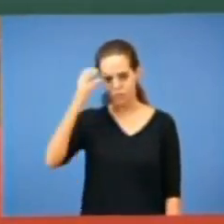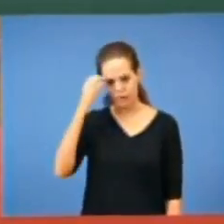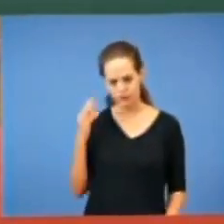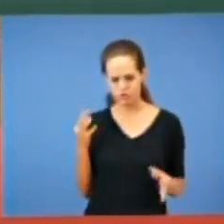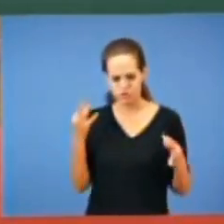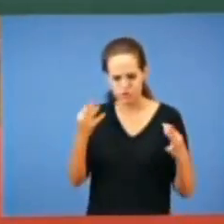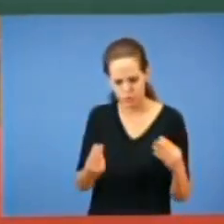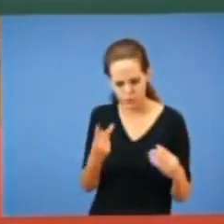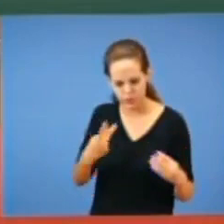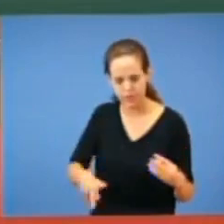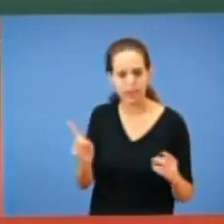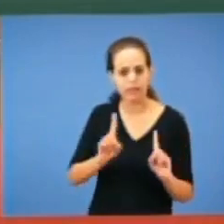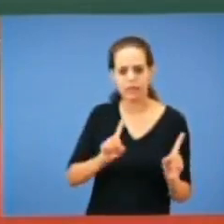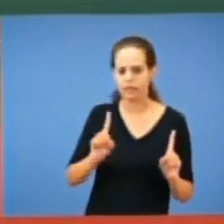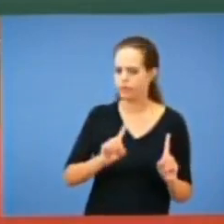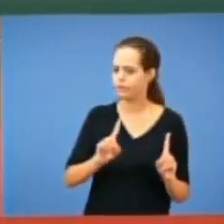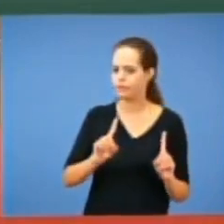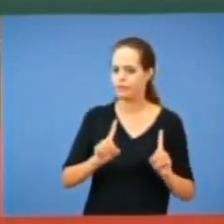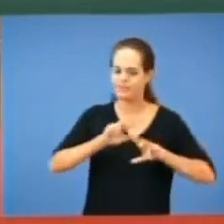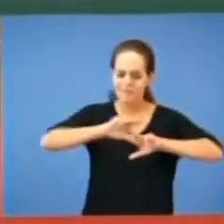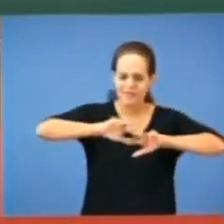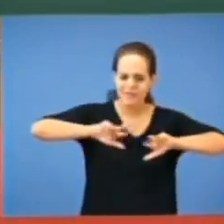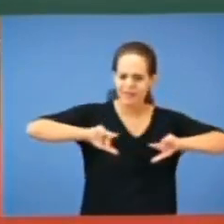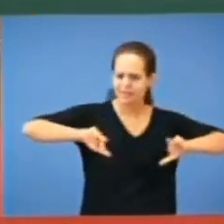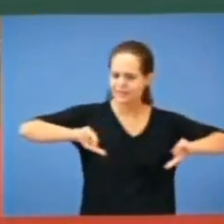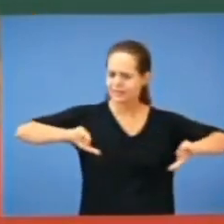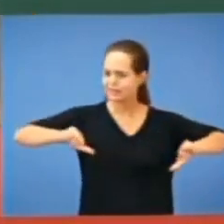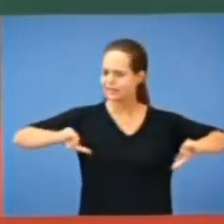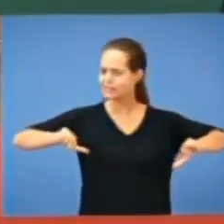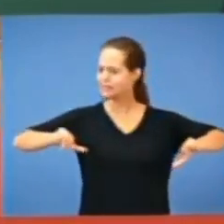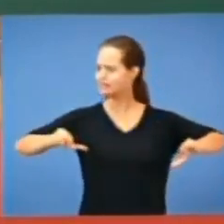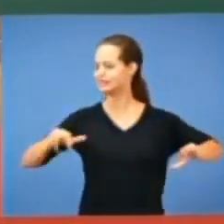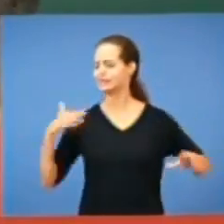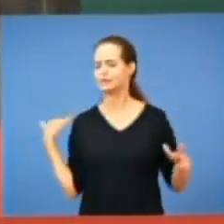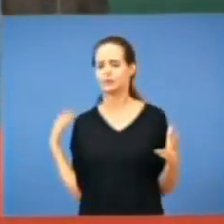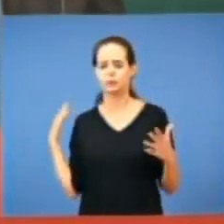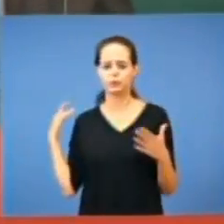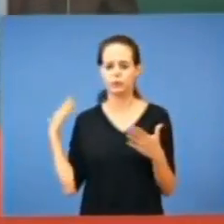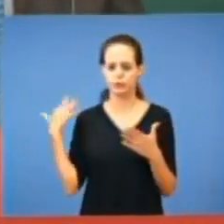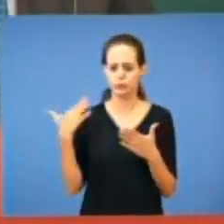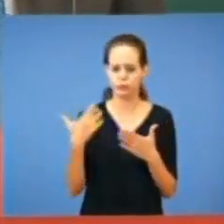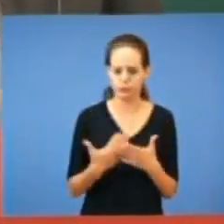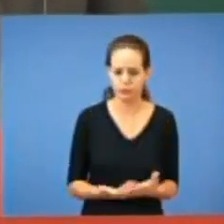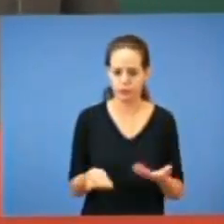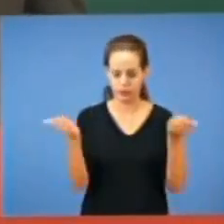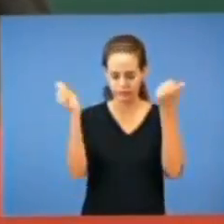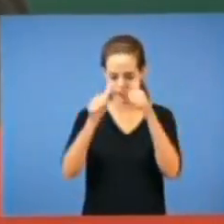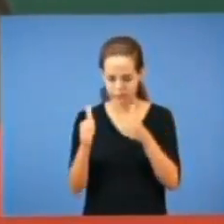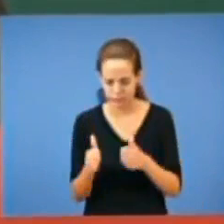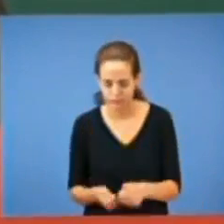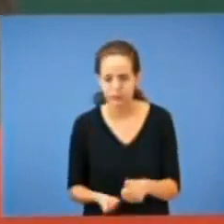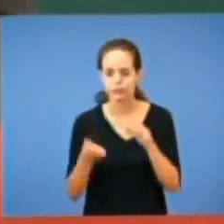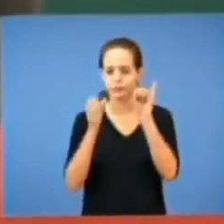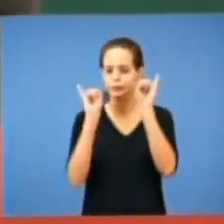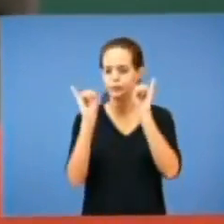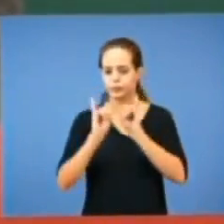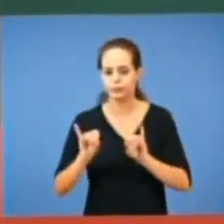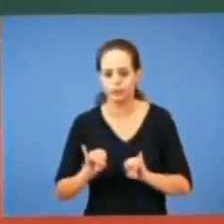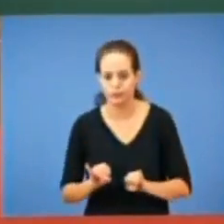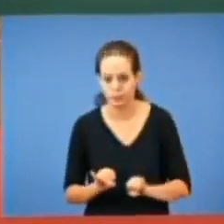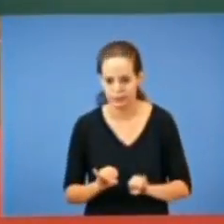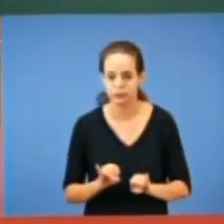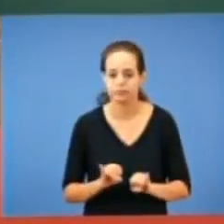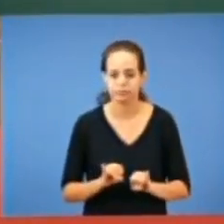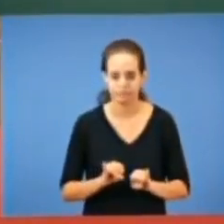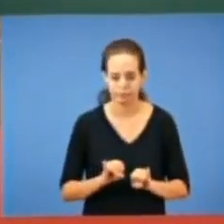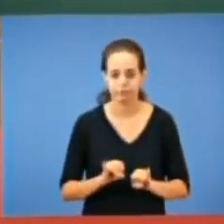This is wrong, because there are a lot of Protestant churches that have done many of the wrong things. And people that have been baptized with the